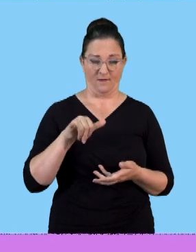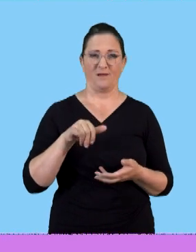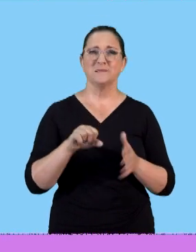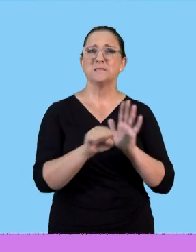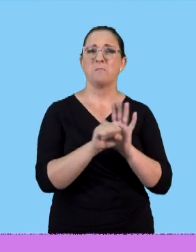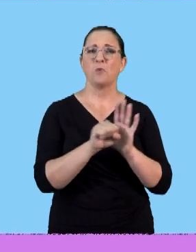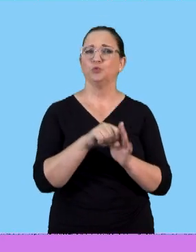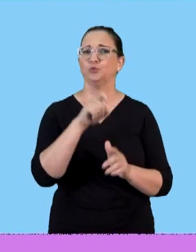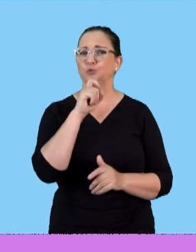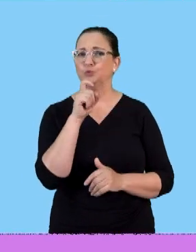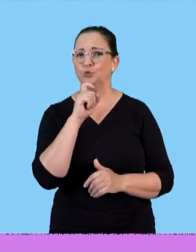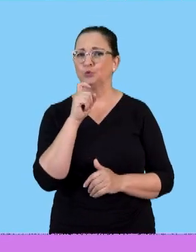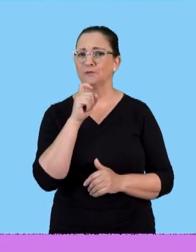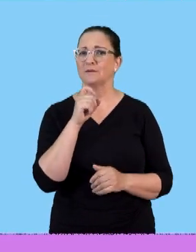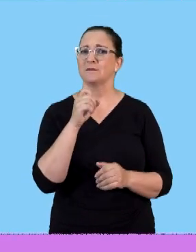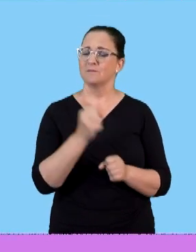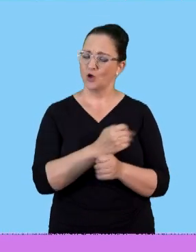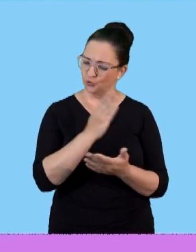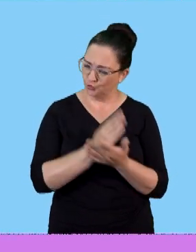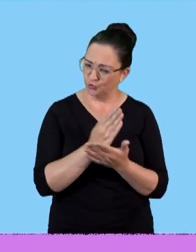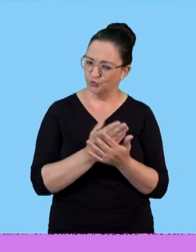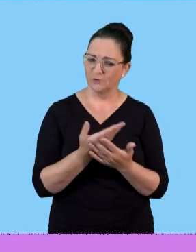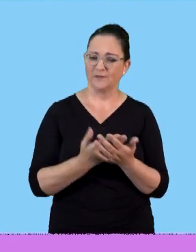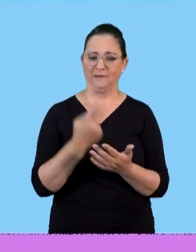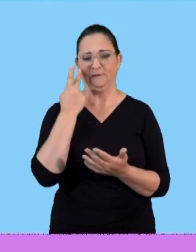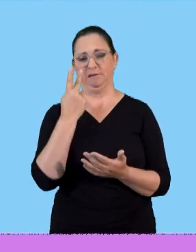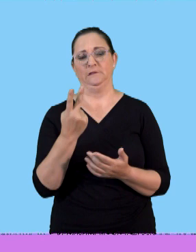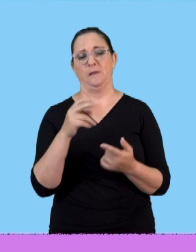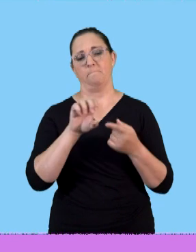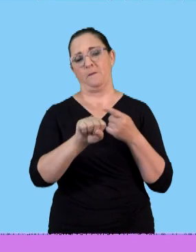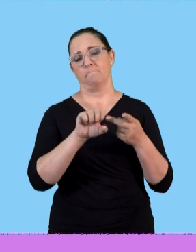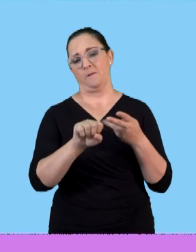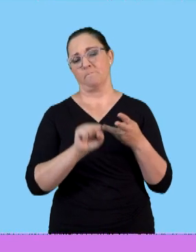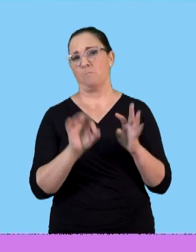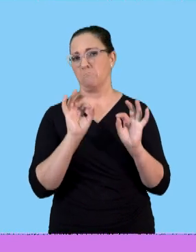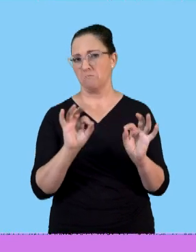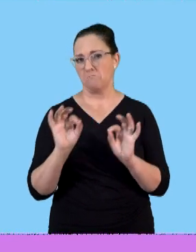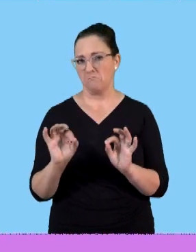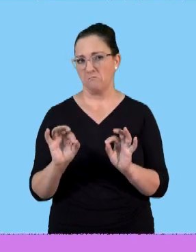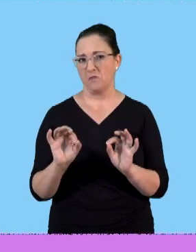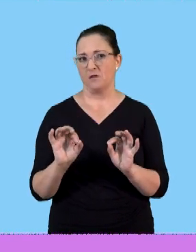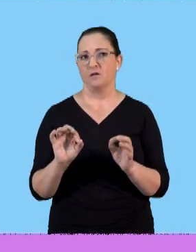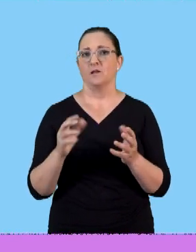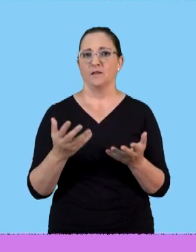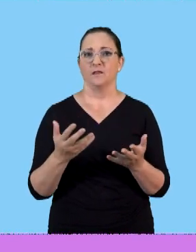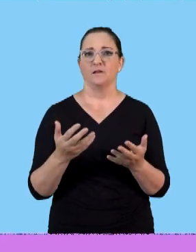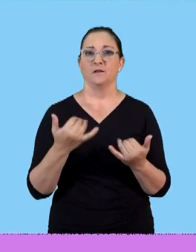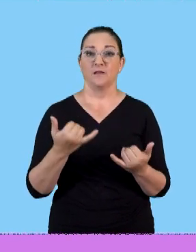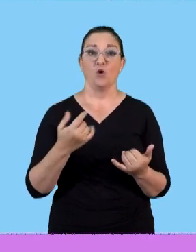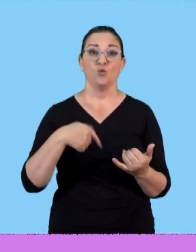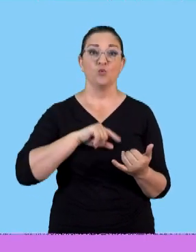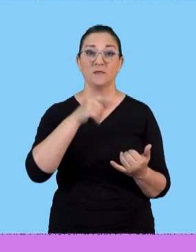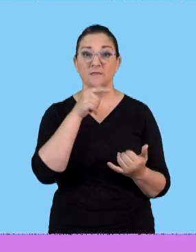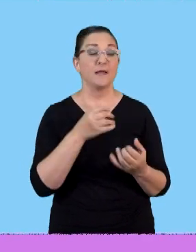the symbols used so that you can correctly identify the items. For example, remember we've asked you to